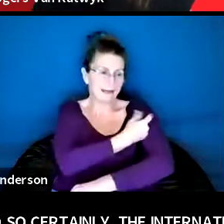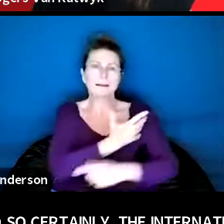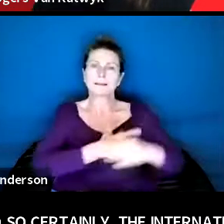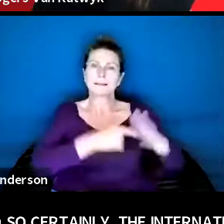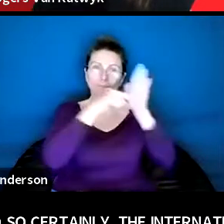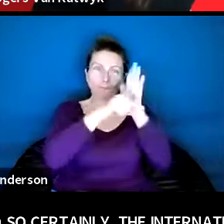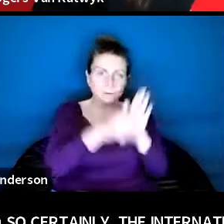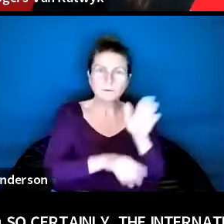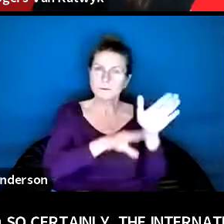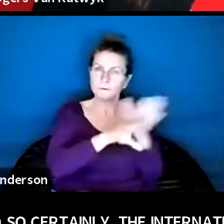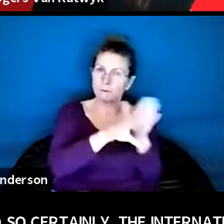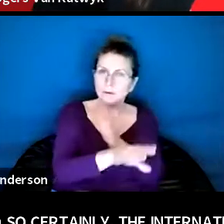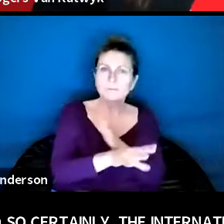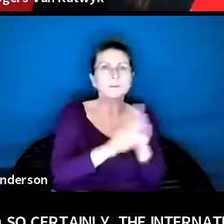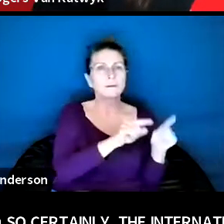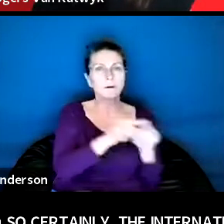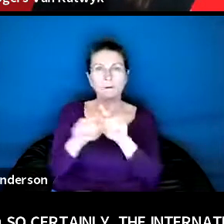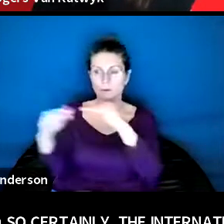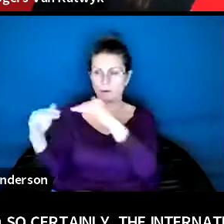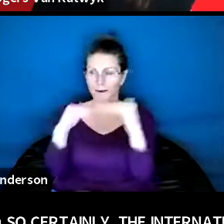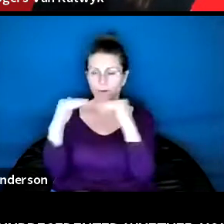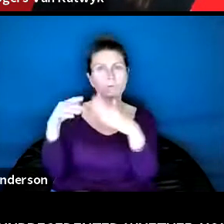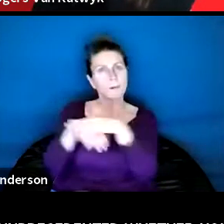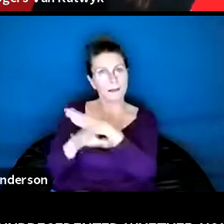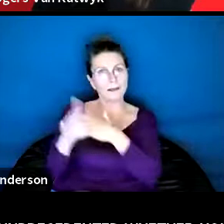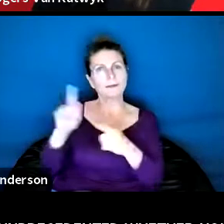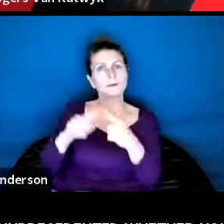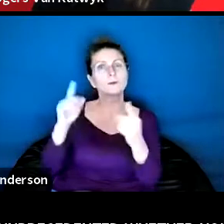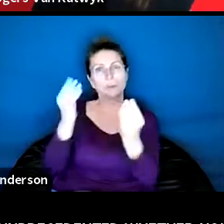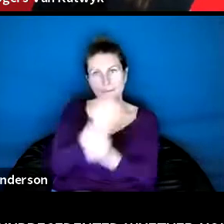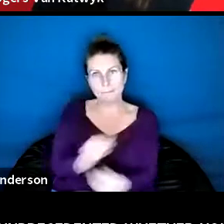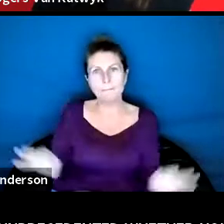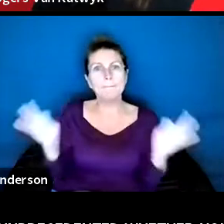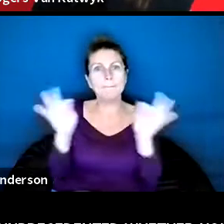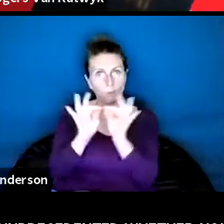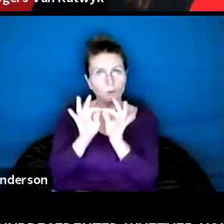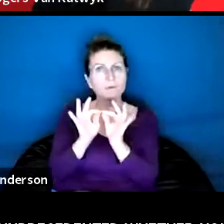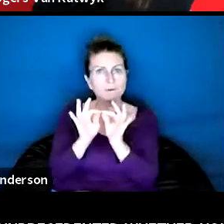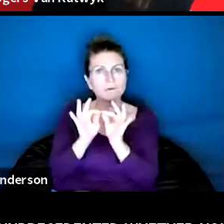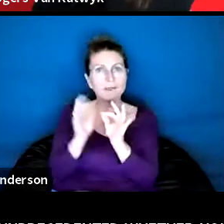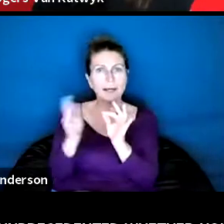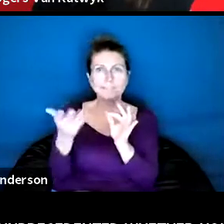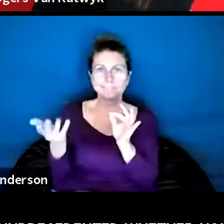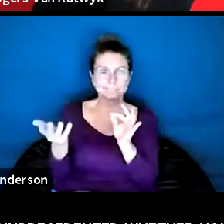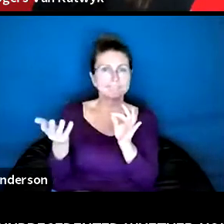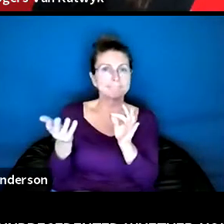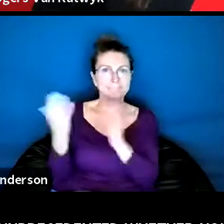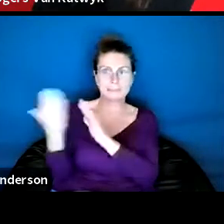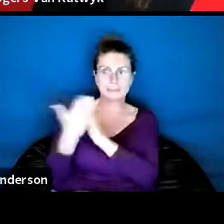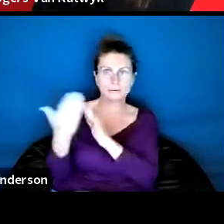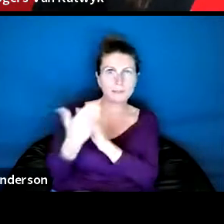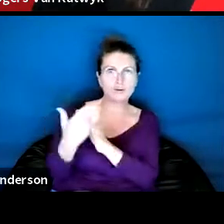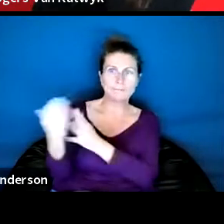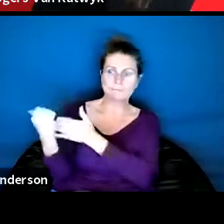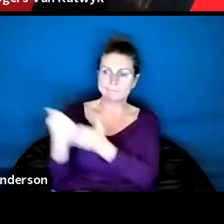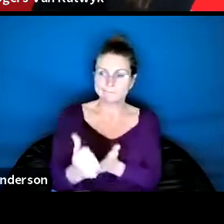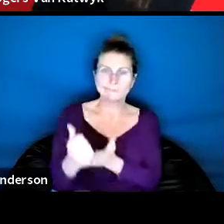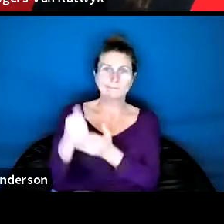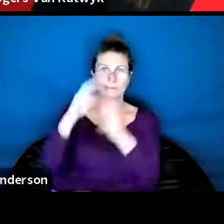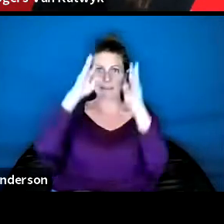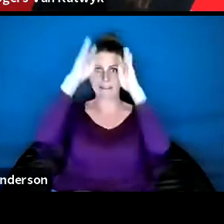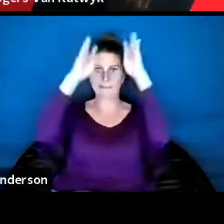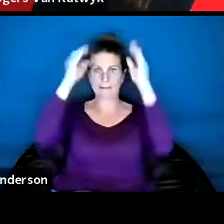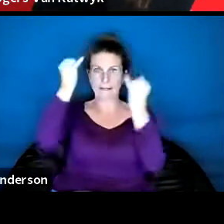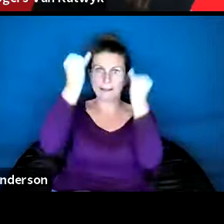and equitable access to important interventions and innovations,